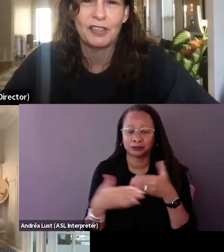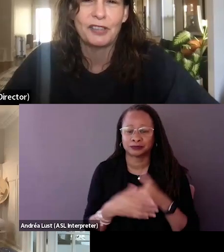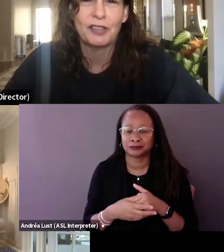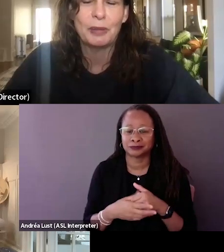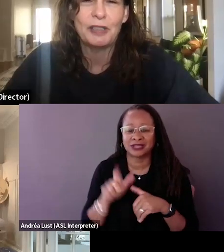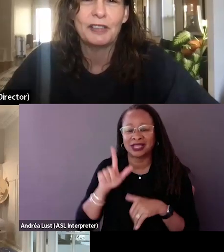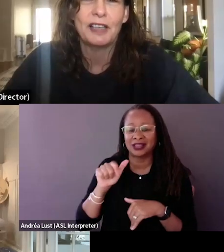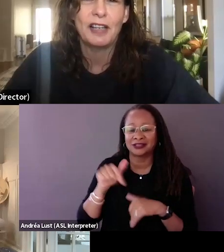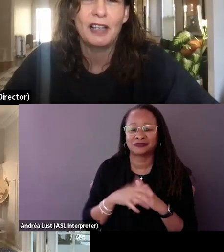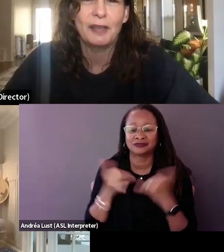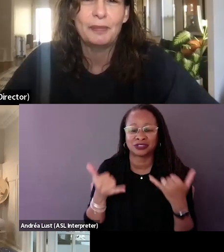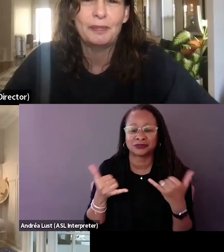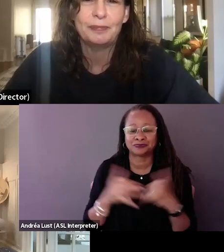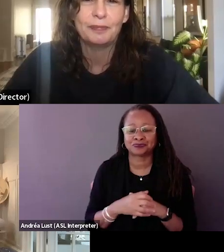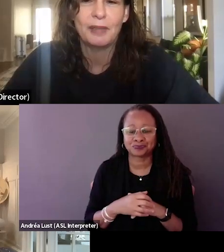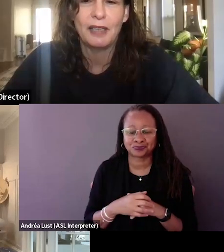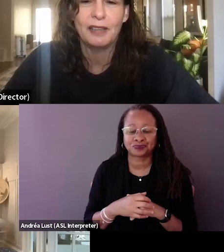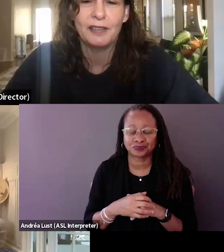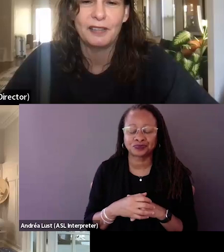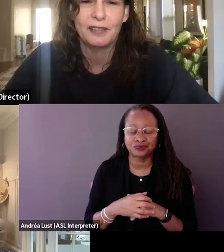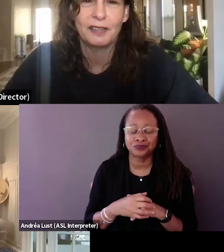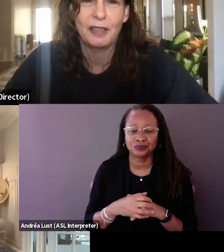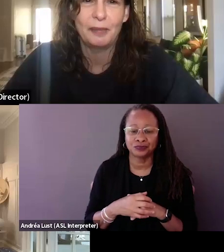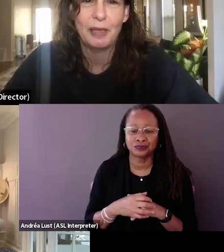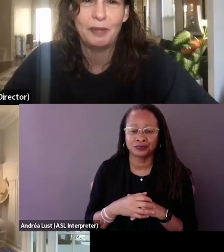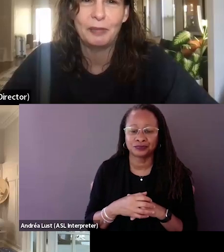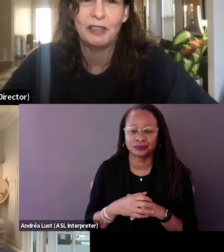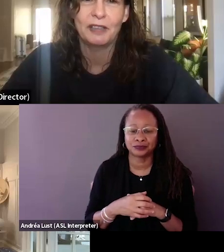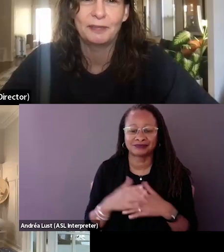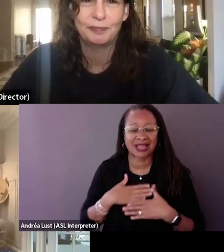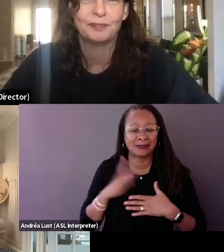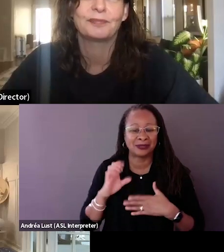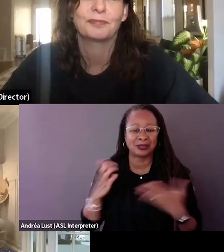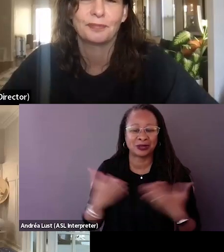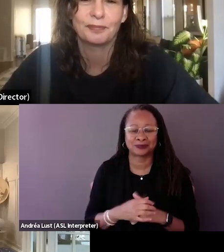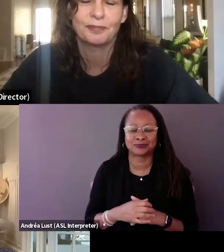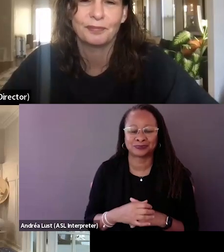in Los Angeles at the moment. And I'm happy to be here.